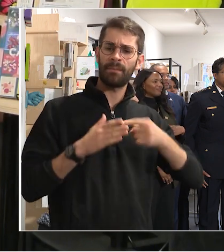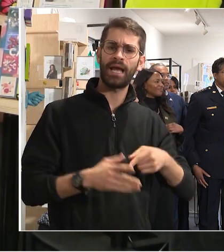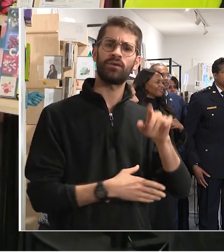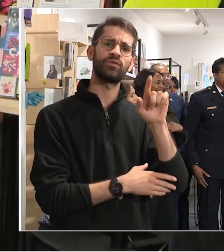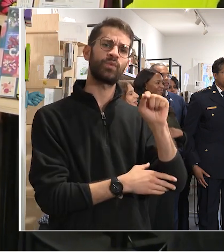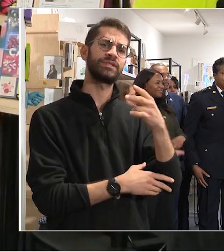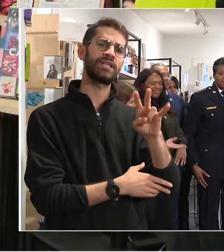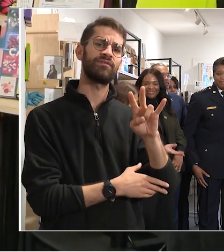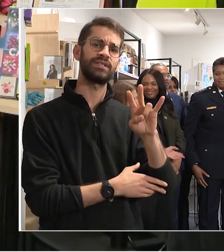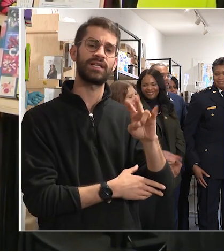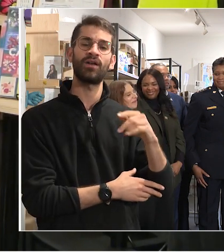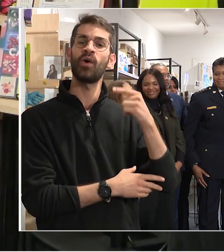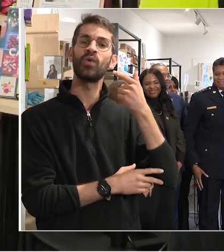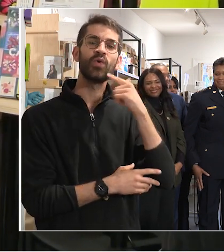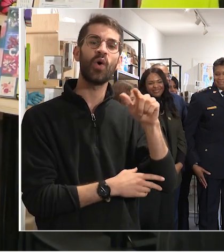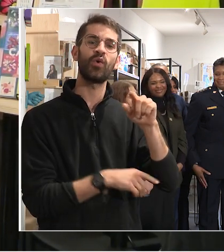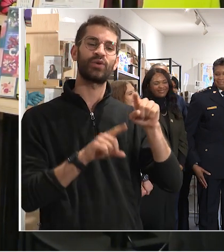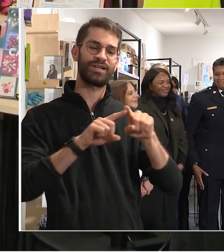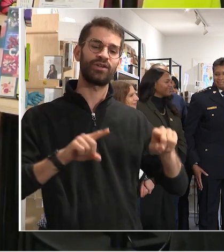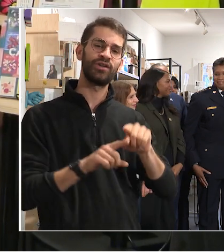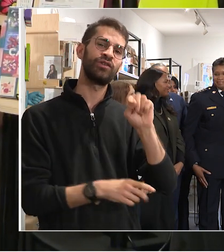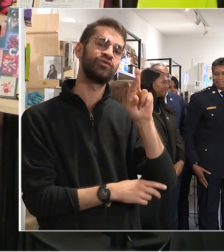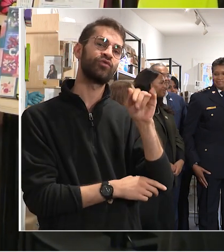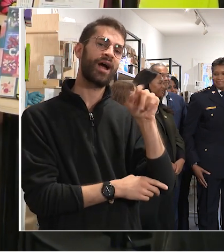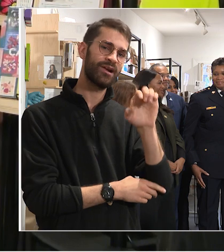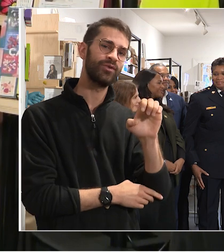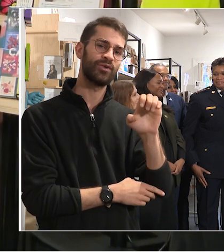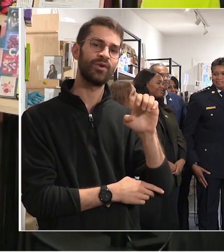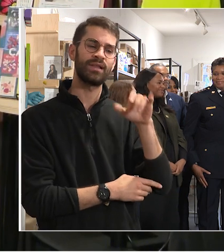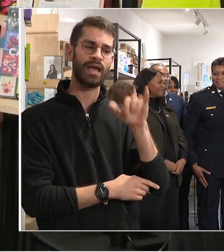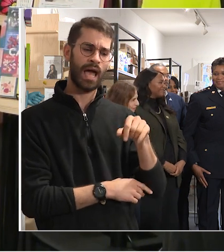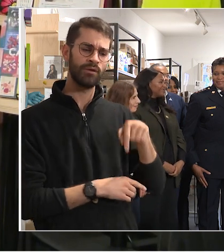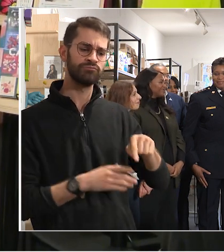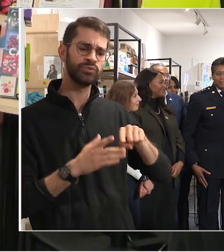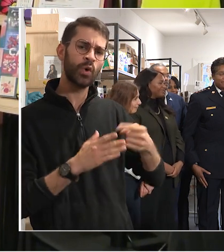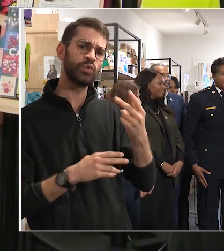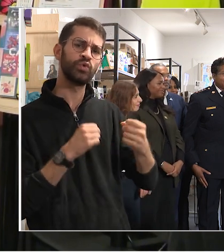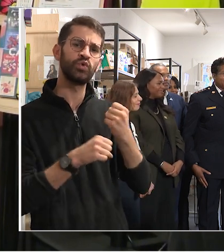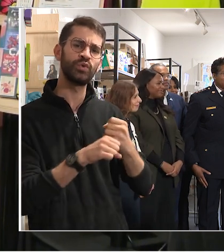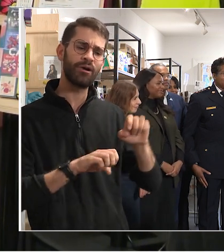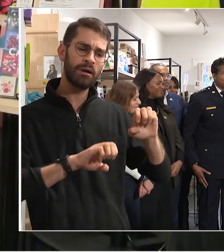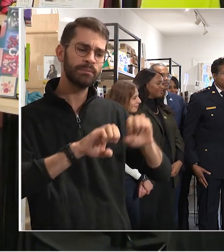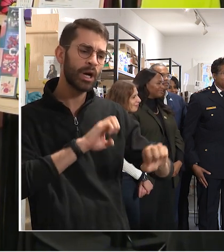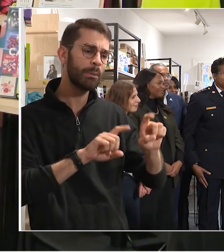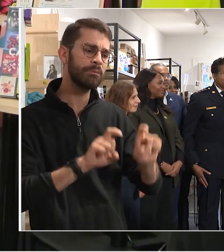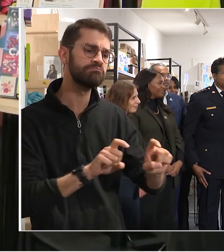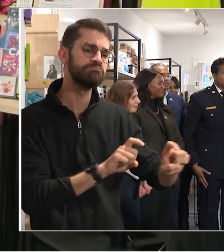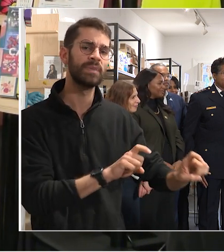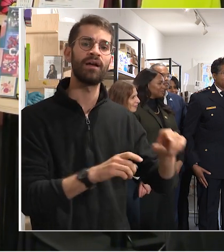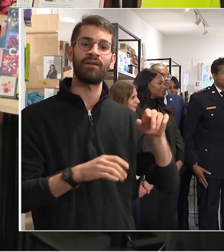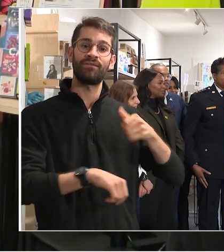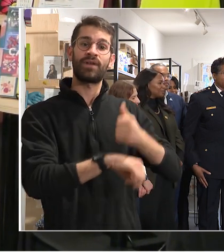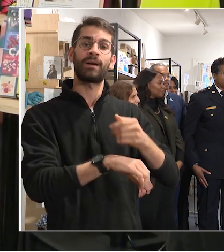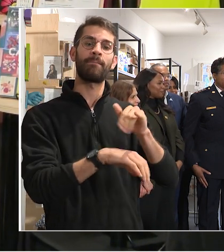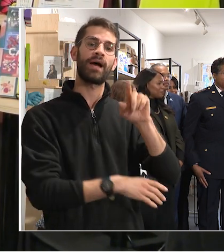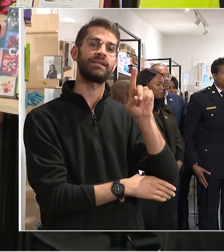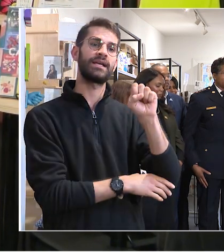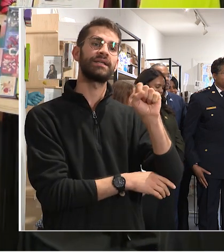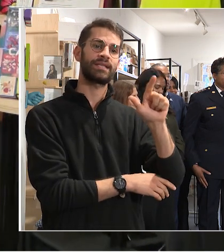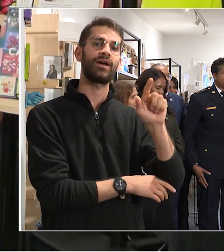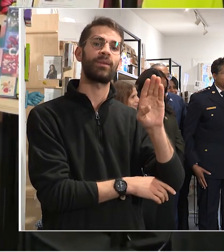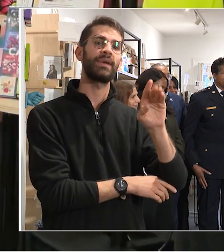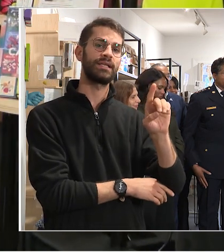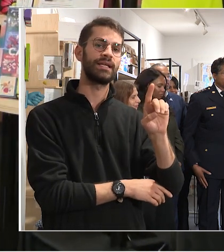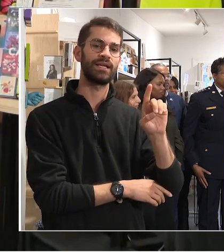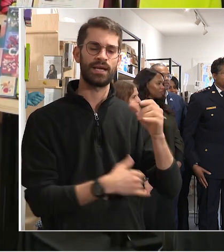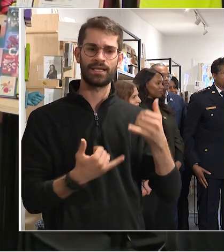2017 in Golden Triangle as a 2-year experiment funded by DSLBD. We are now proud to say